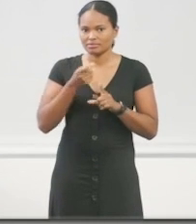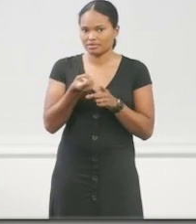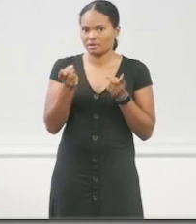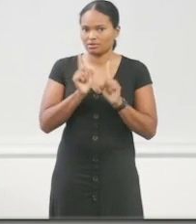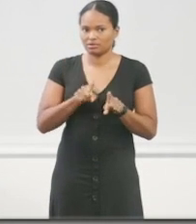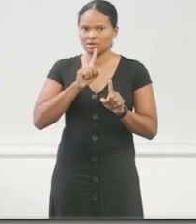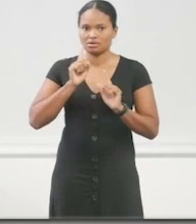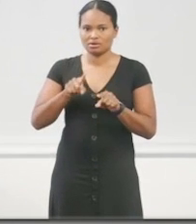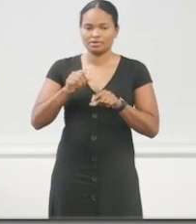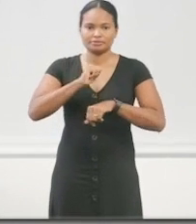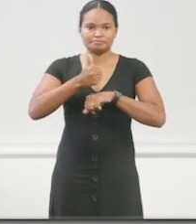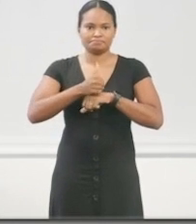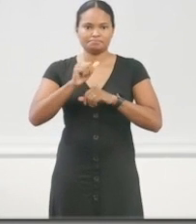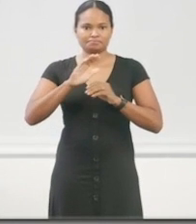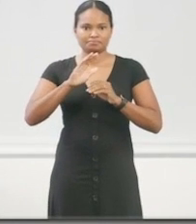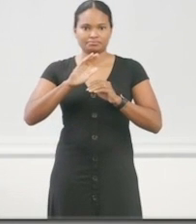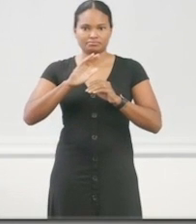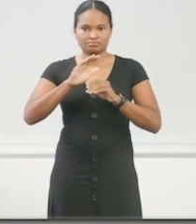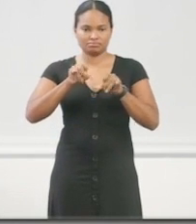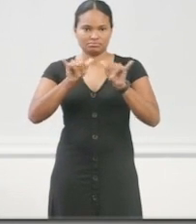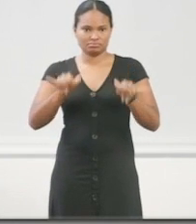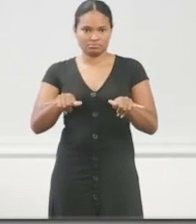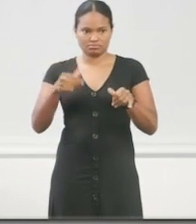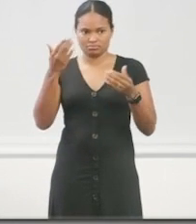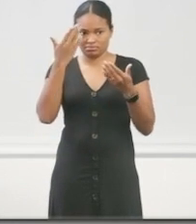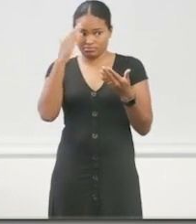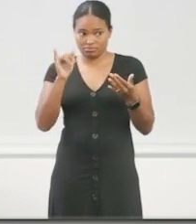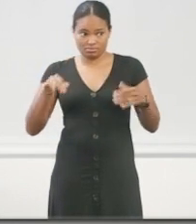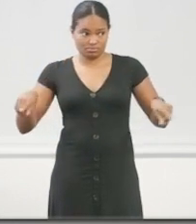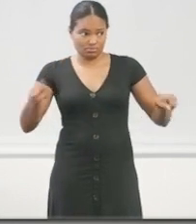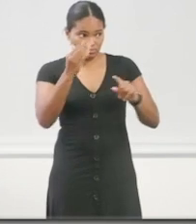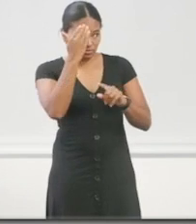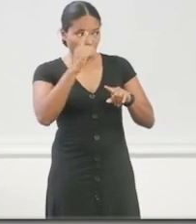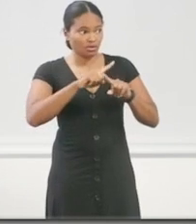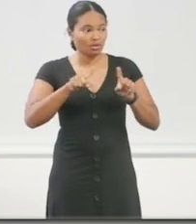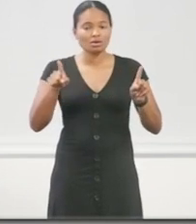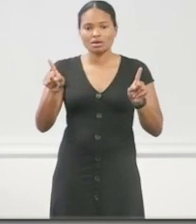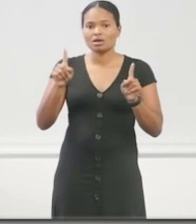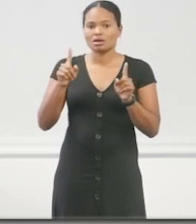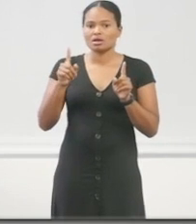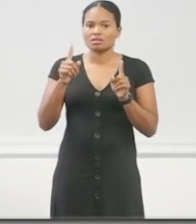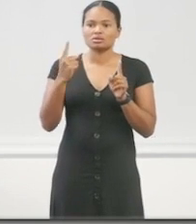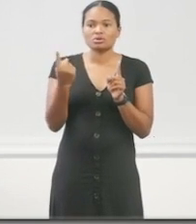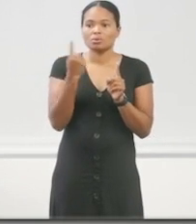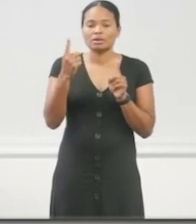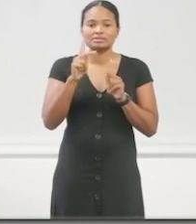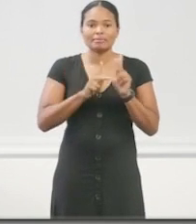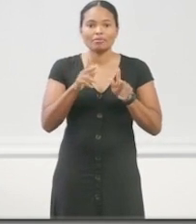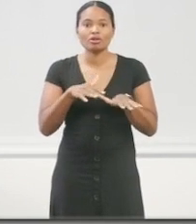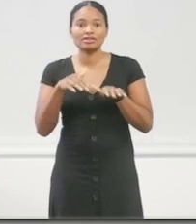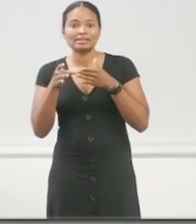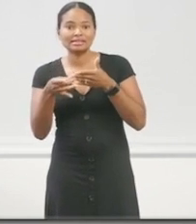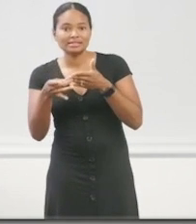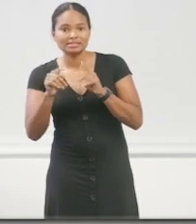how many of you know that, but there's always, in addition to people leading the situation, there's always public information